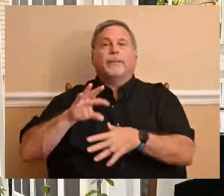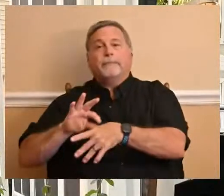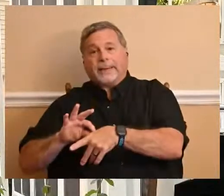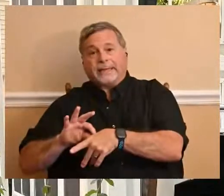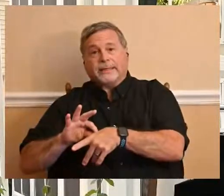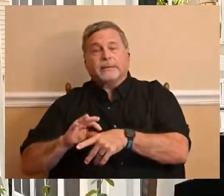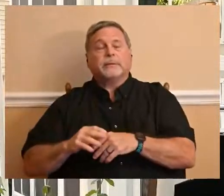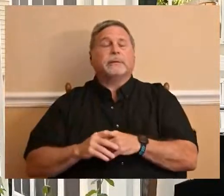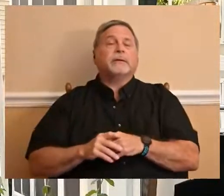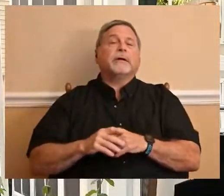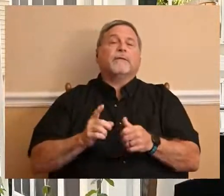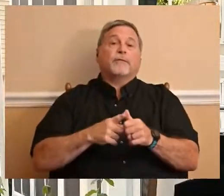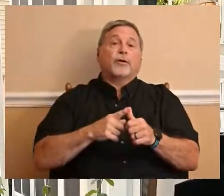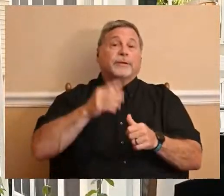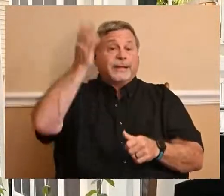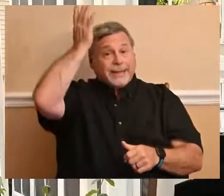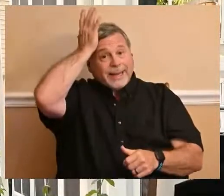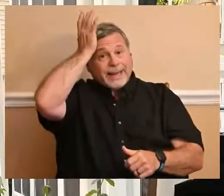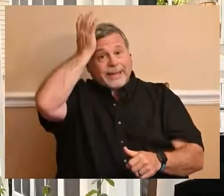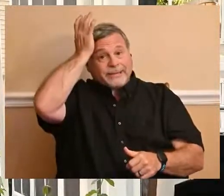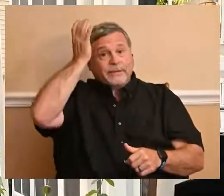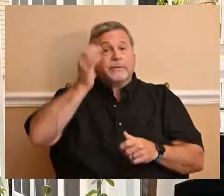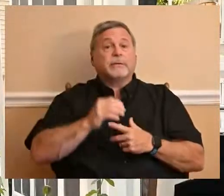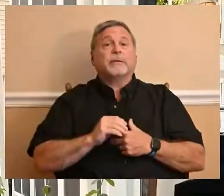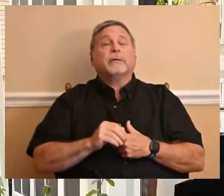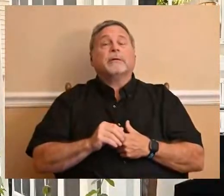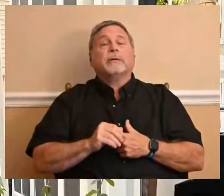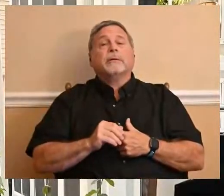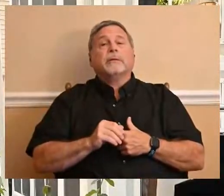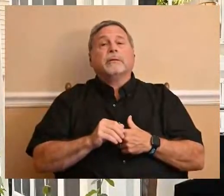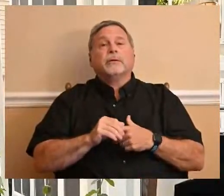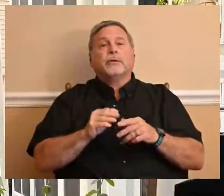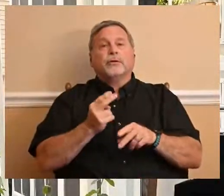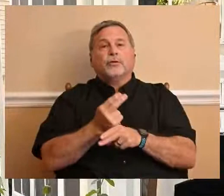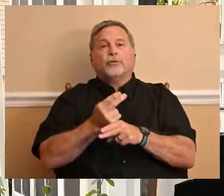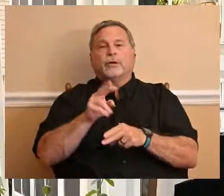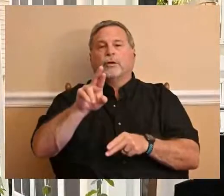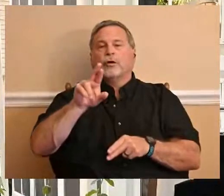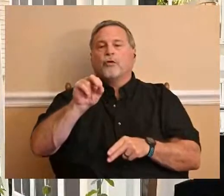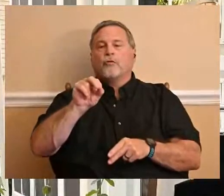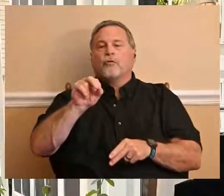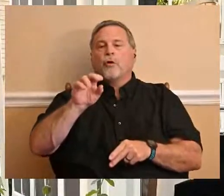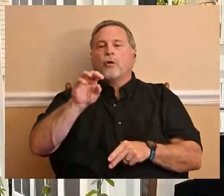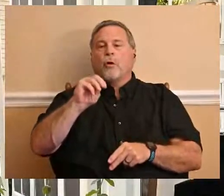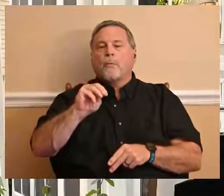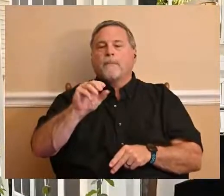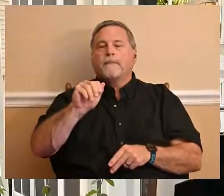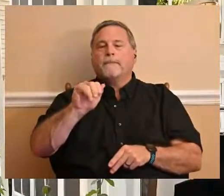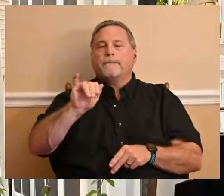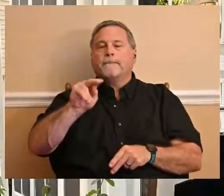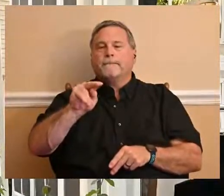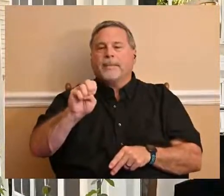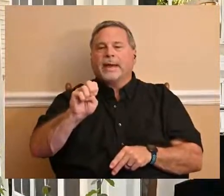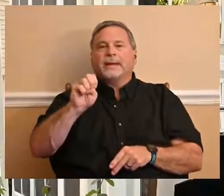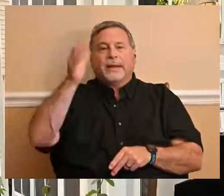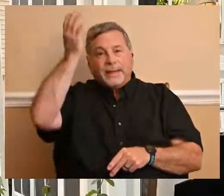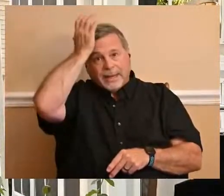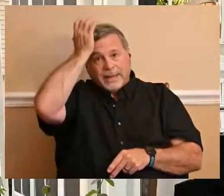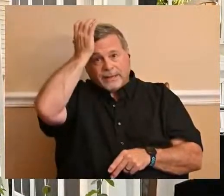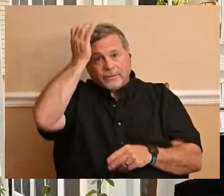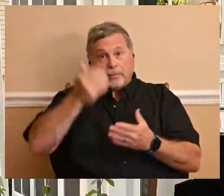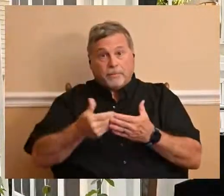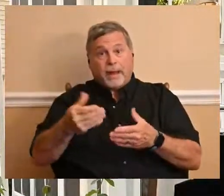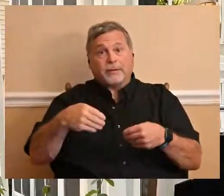lettuce. And all you're going to do is you're going to take romaine lettuce, buy it at the store. I get